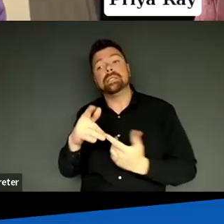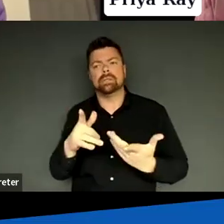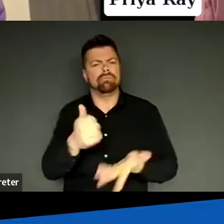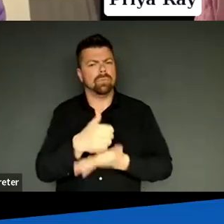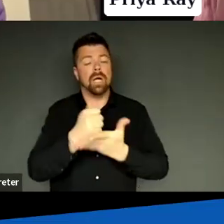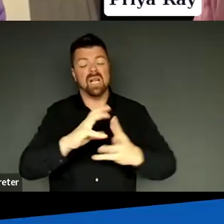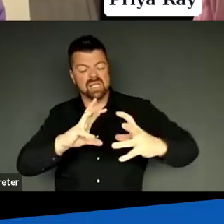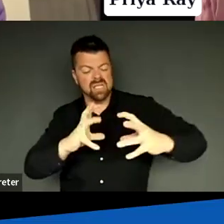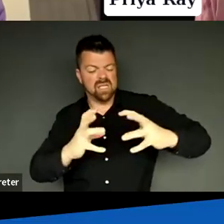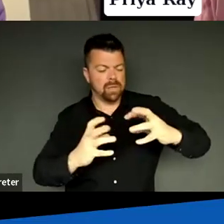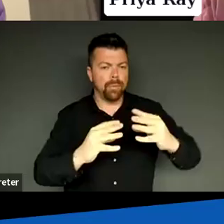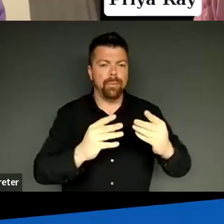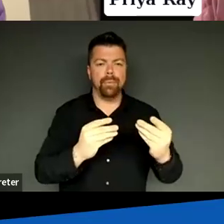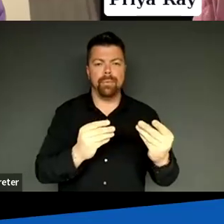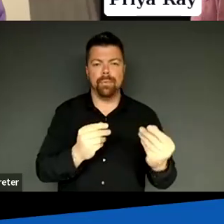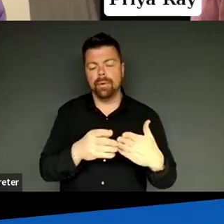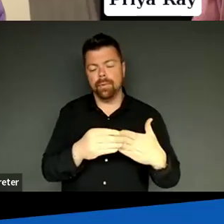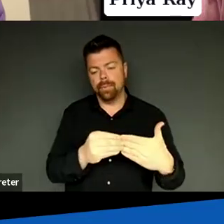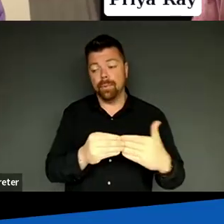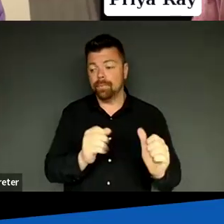things, of course, loosen it,